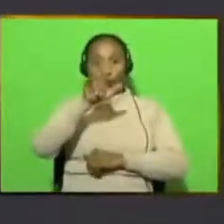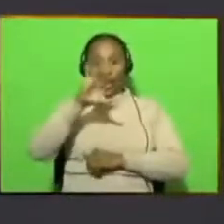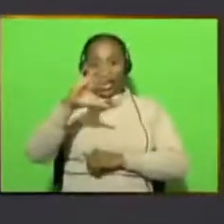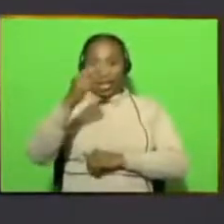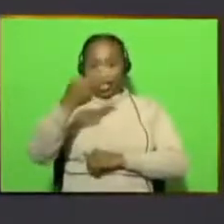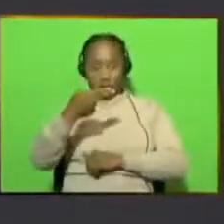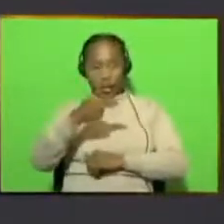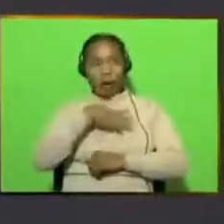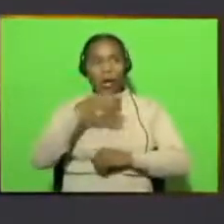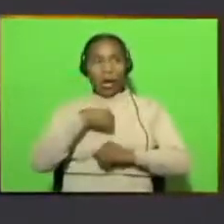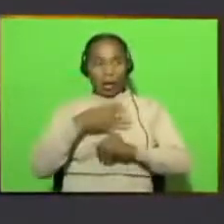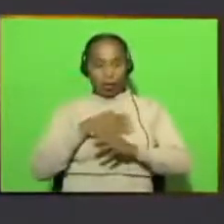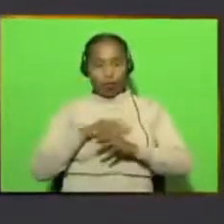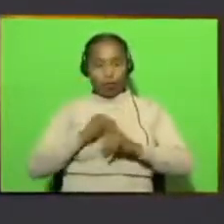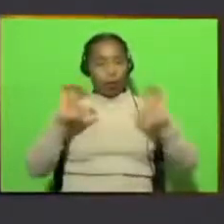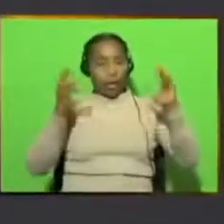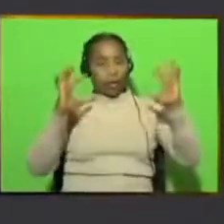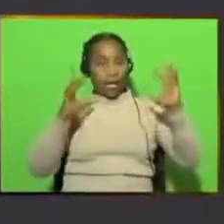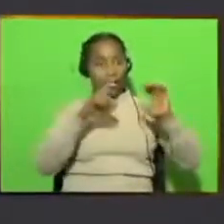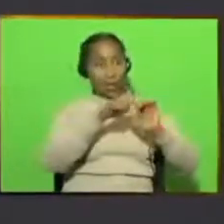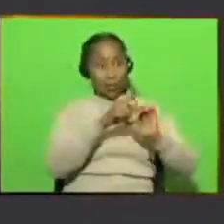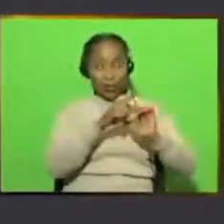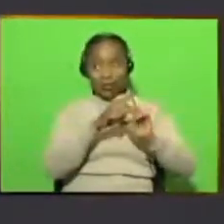you, and I did vote for you.